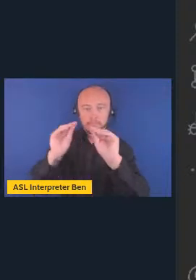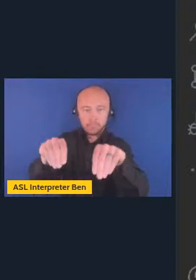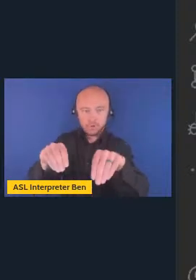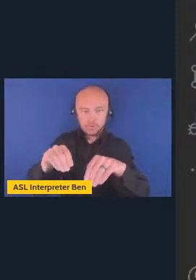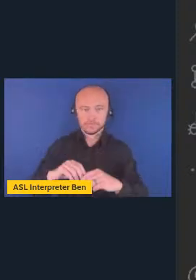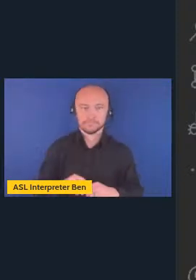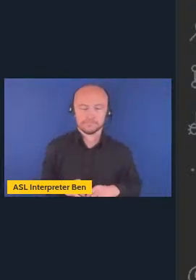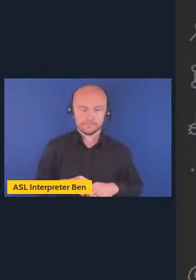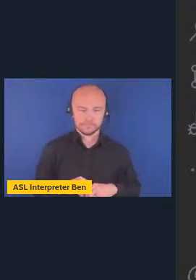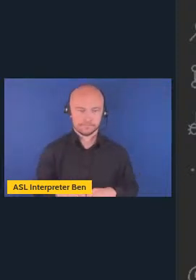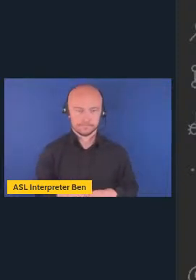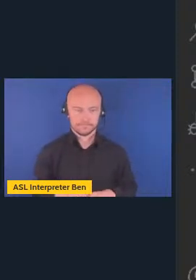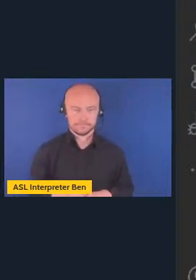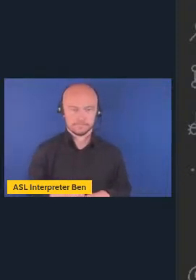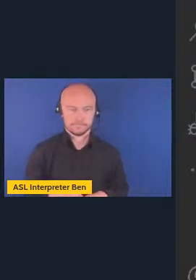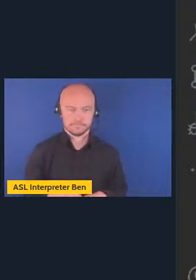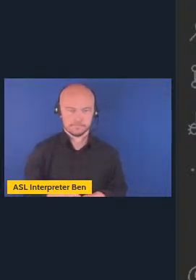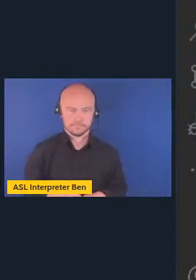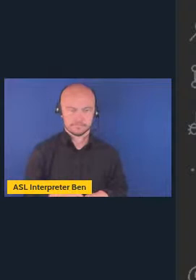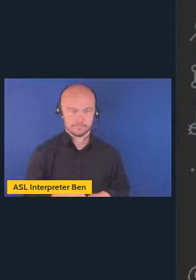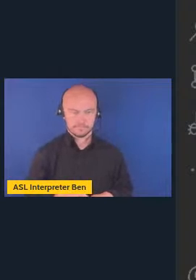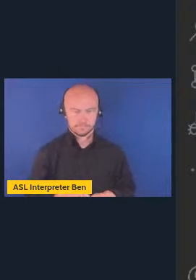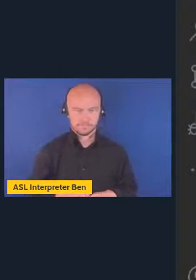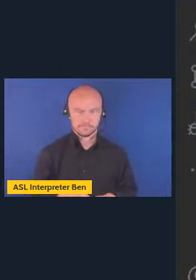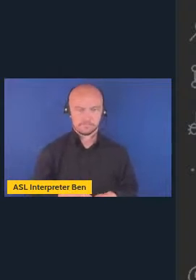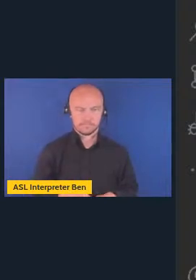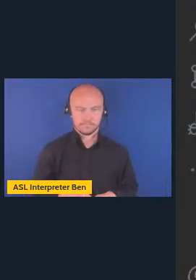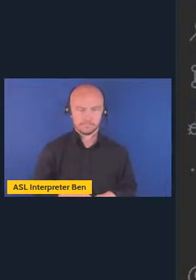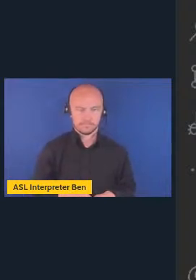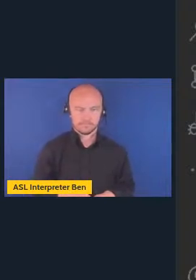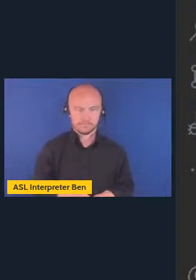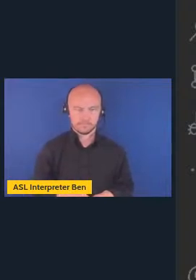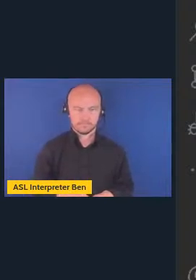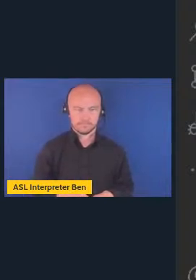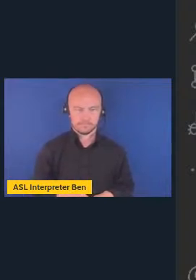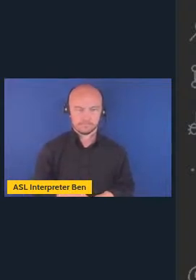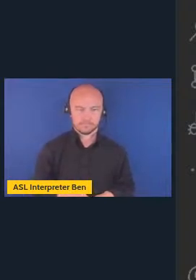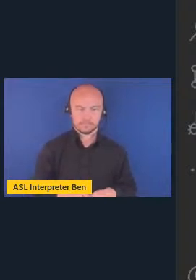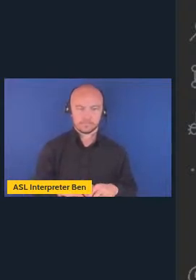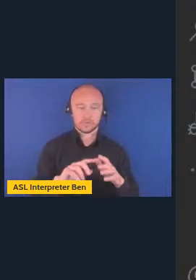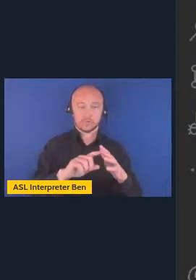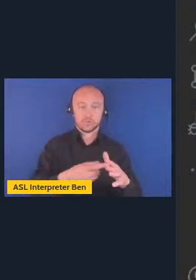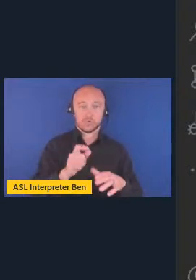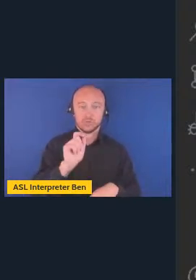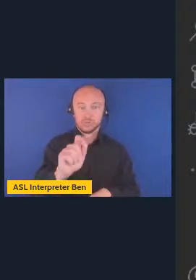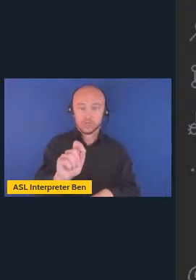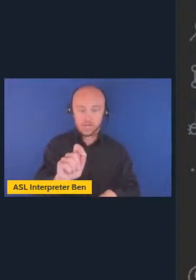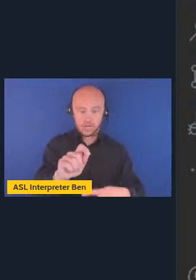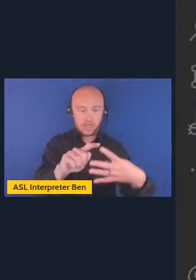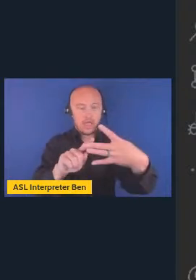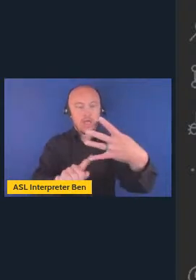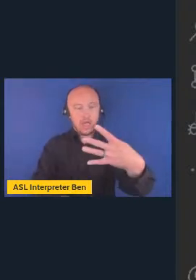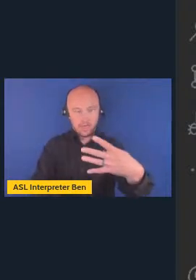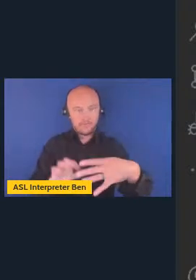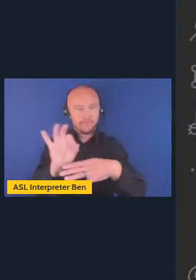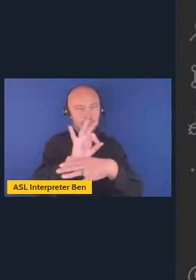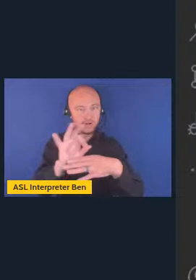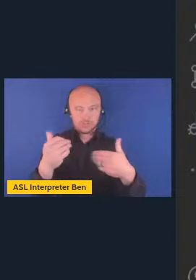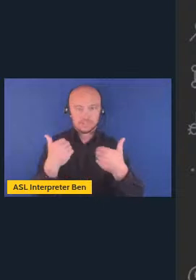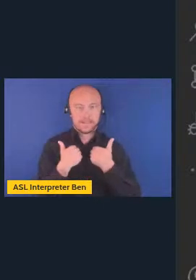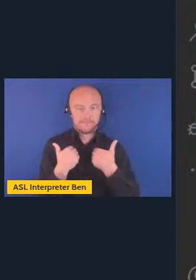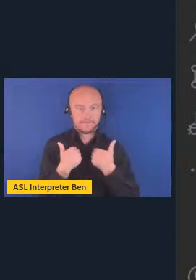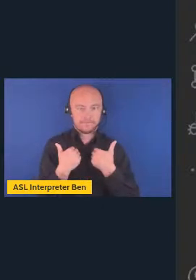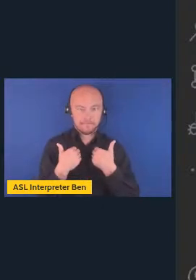see, when I click origin dot, I have all the functions that a developer would expect to see,